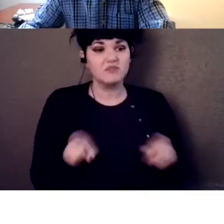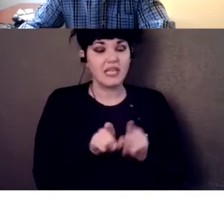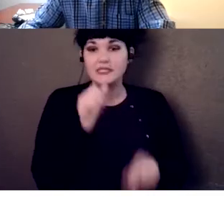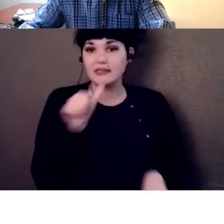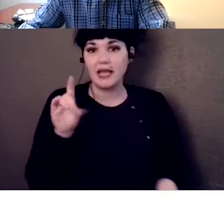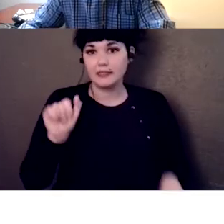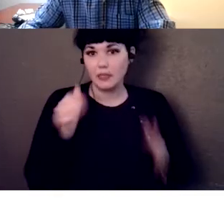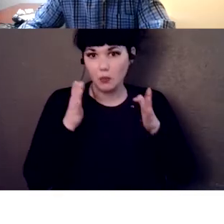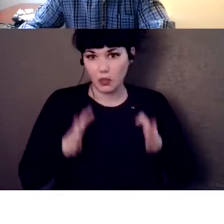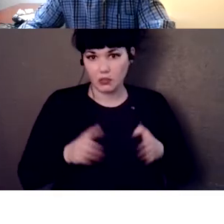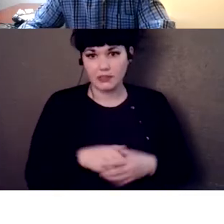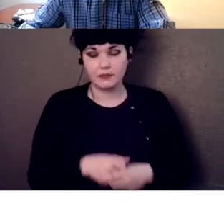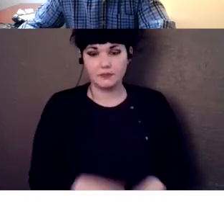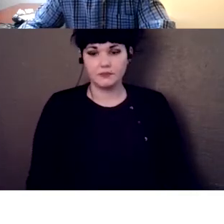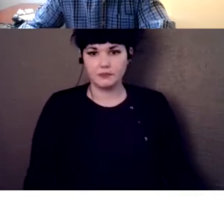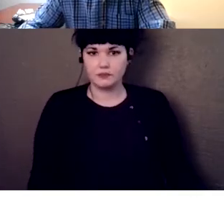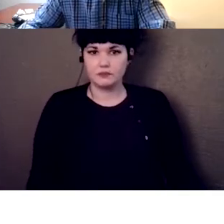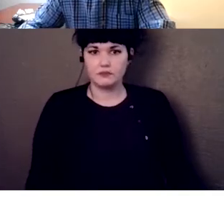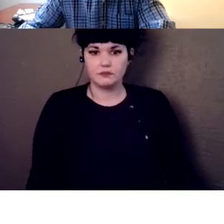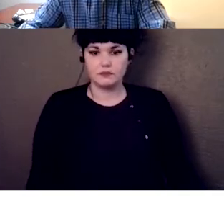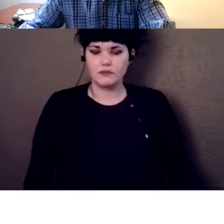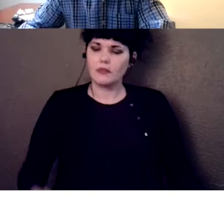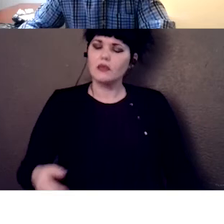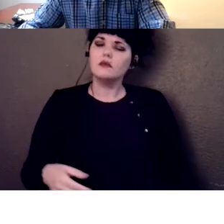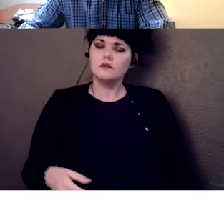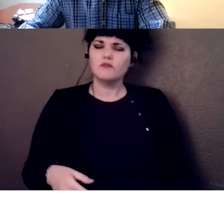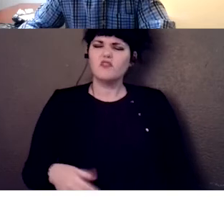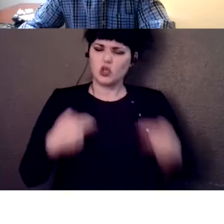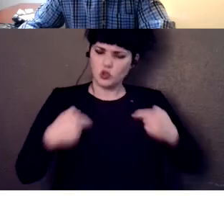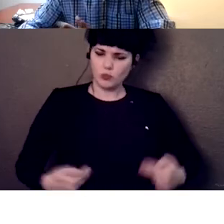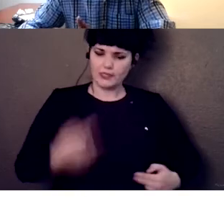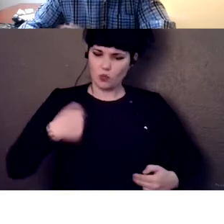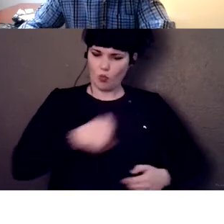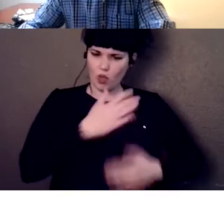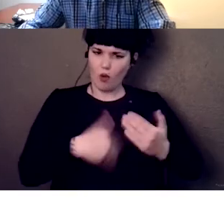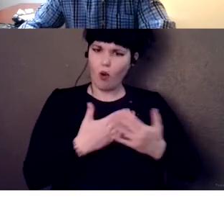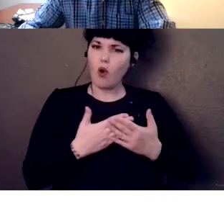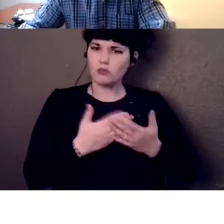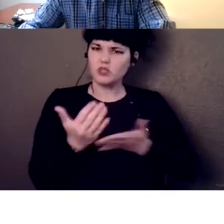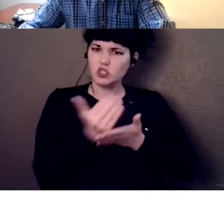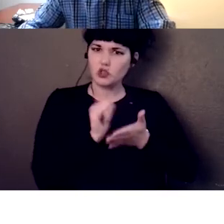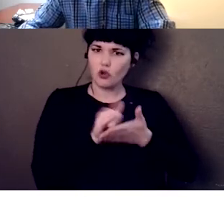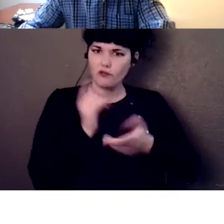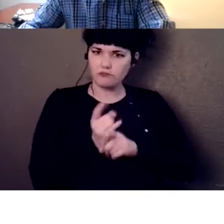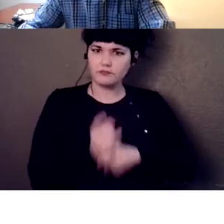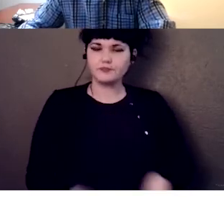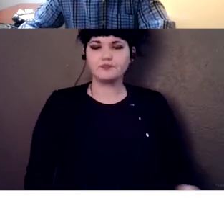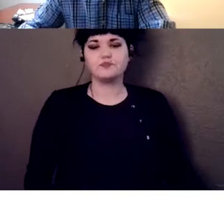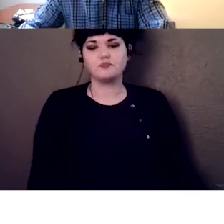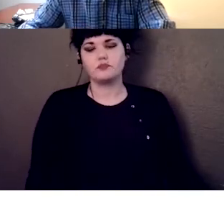Because I think as human beings, that's something that we all deserve. An example of that would